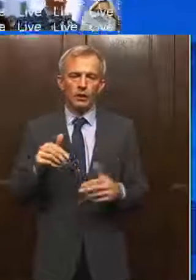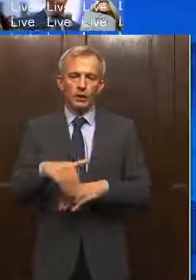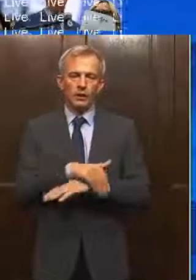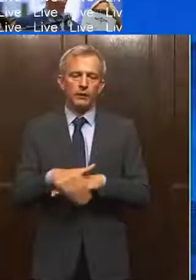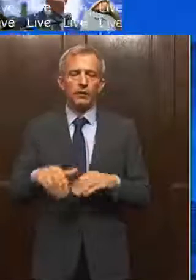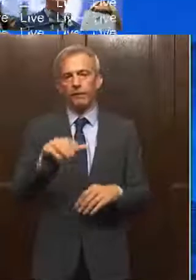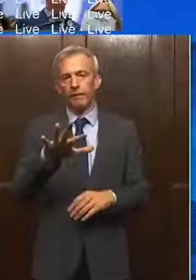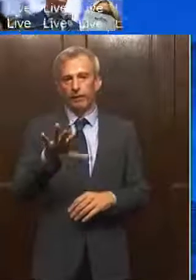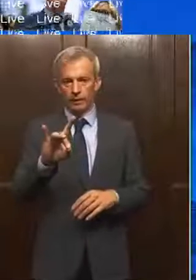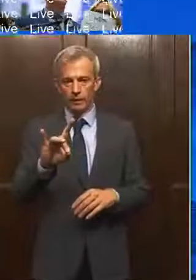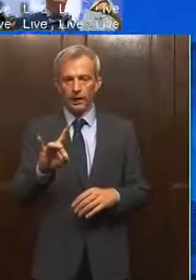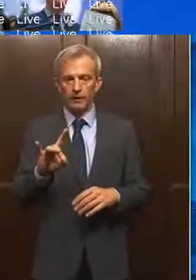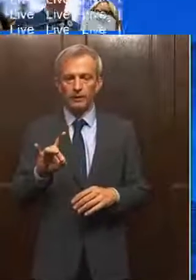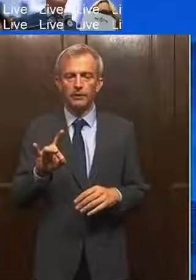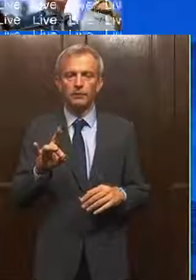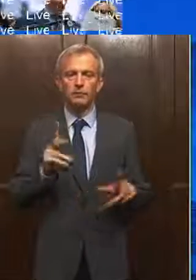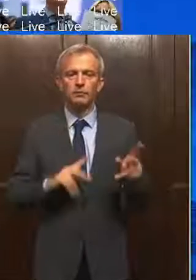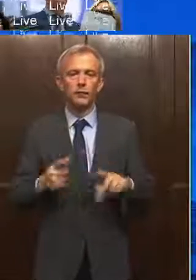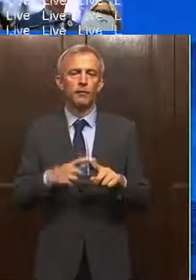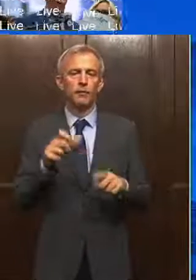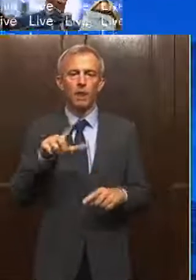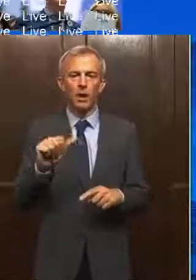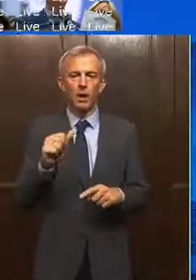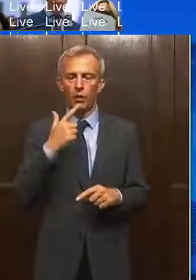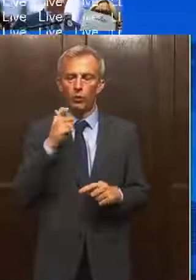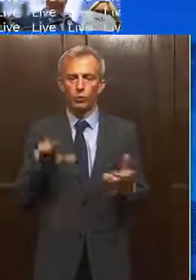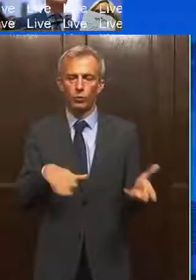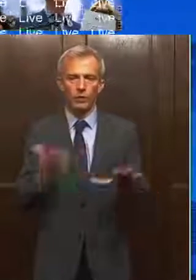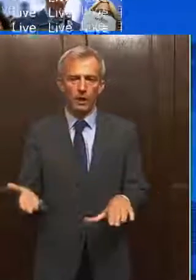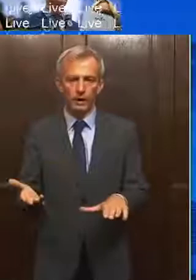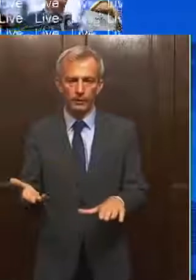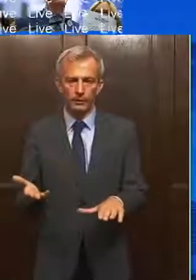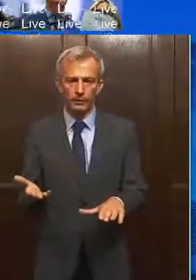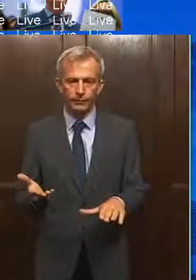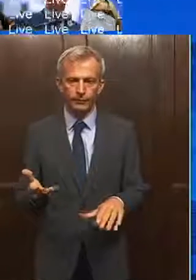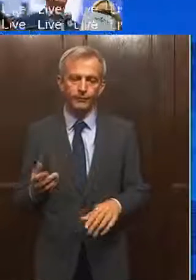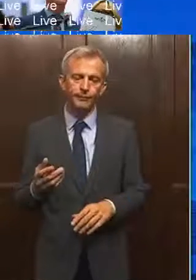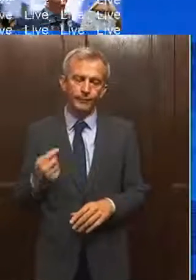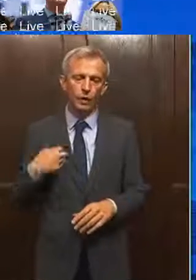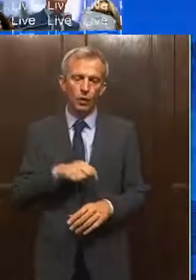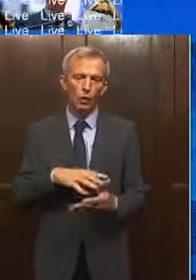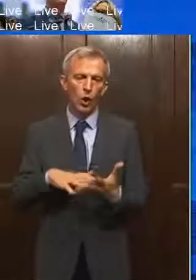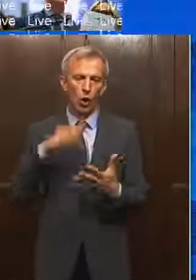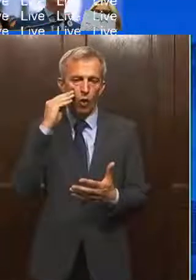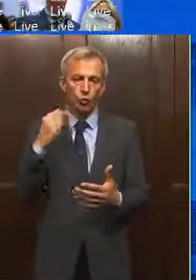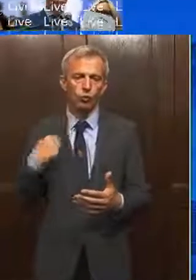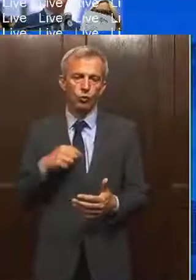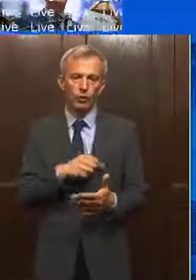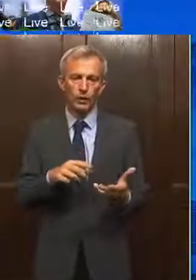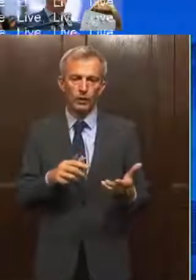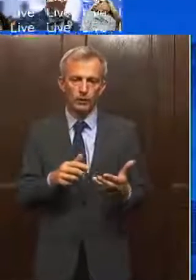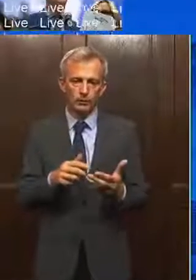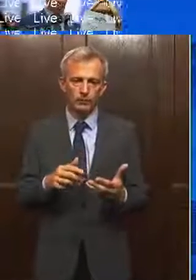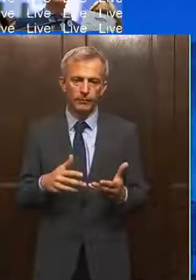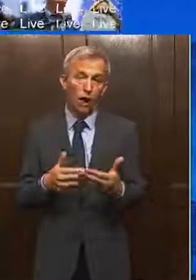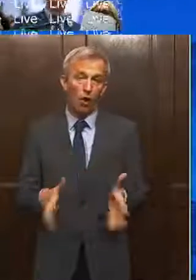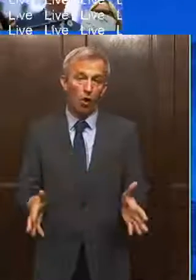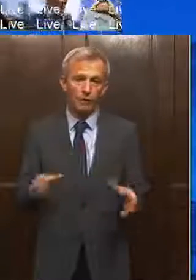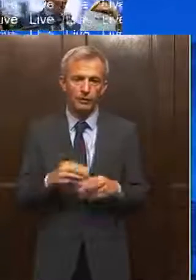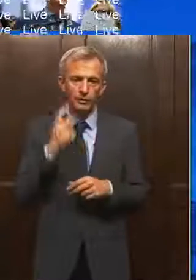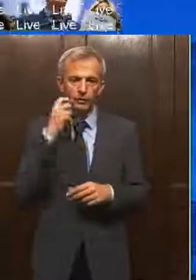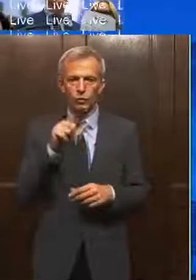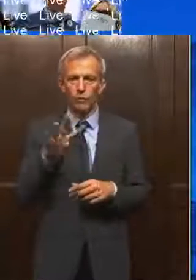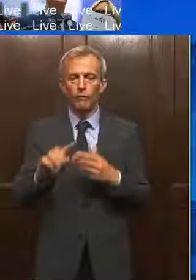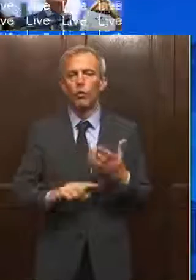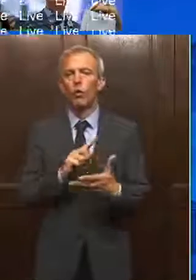58 fallen Angelenos who we lost or learned that we had lost in the last 24 hours. This brings the